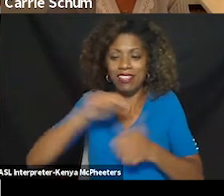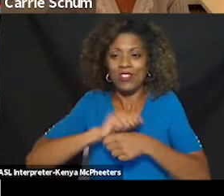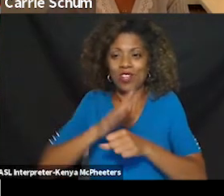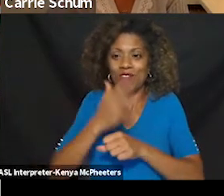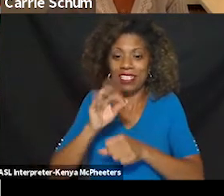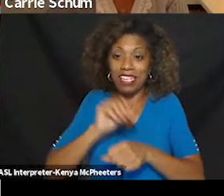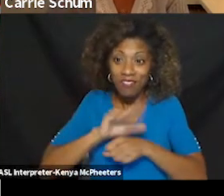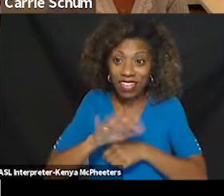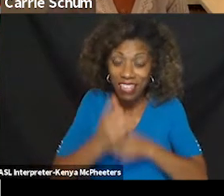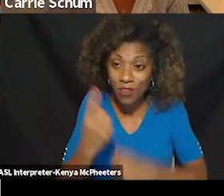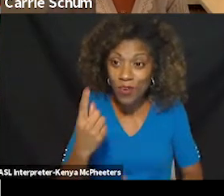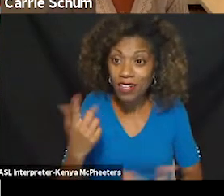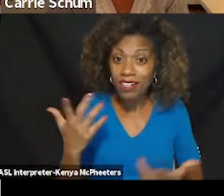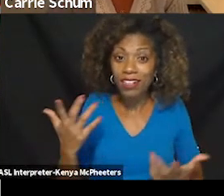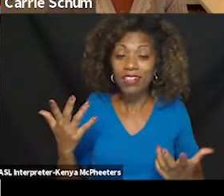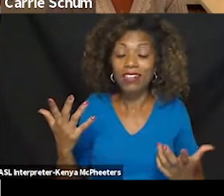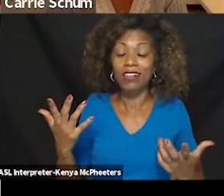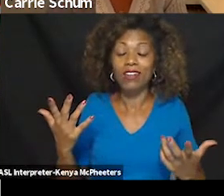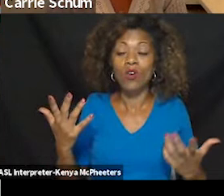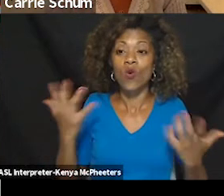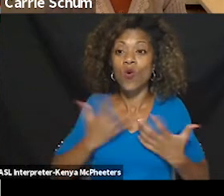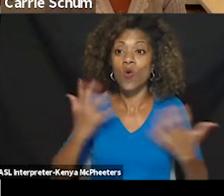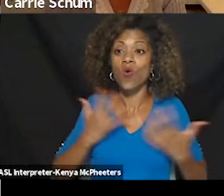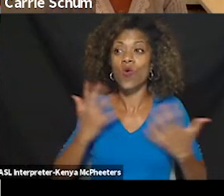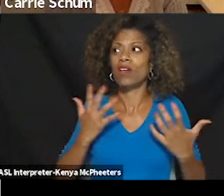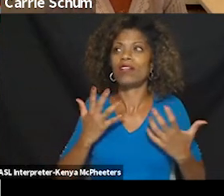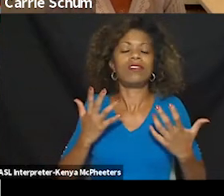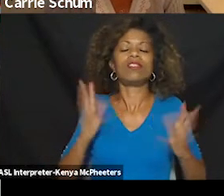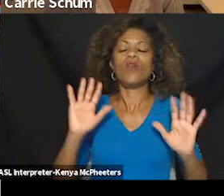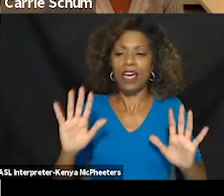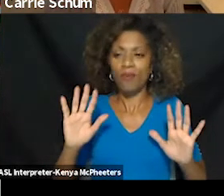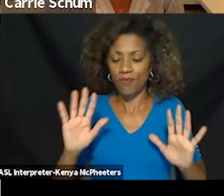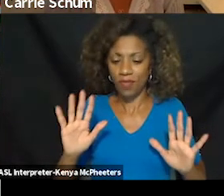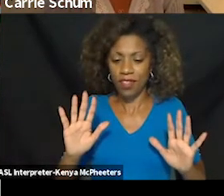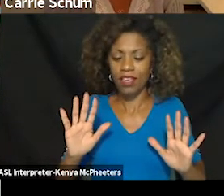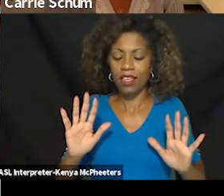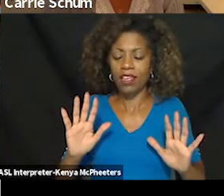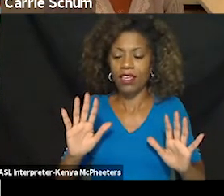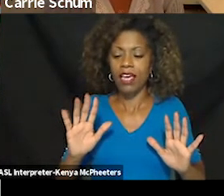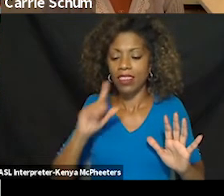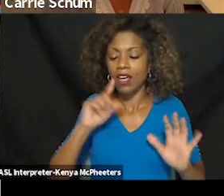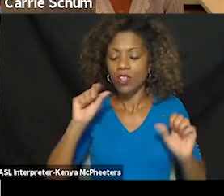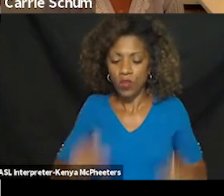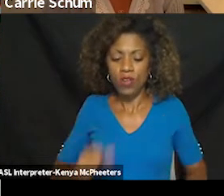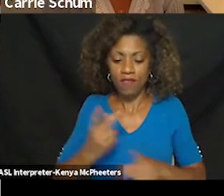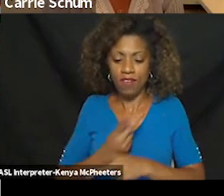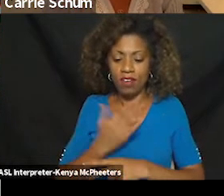But that's the beauty of research, is that you can figure it out. And you start by asking the right questions. And as Estelle mentioned, our network